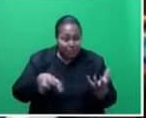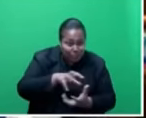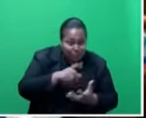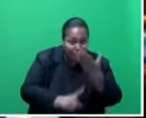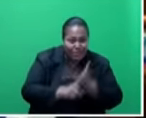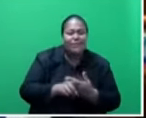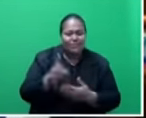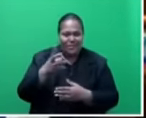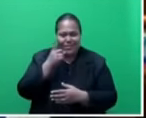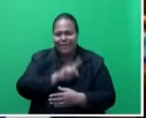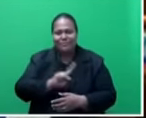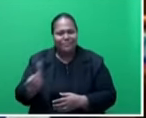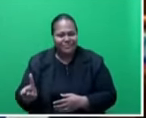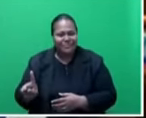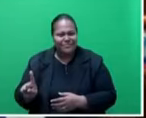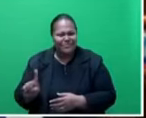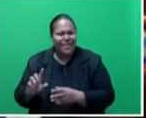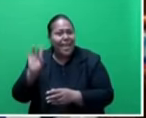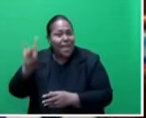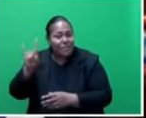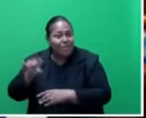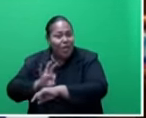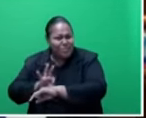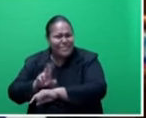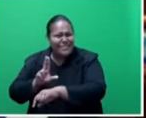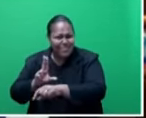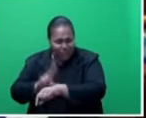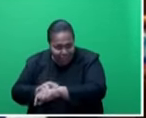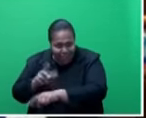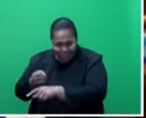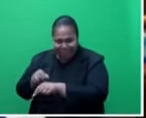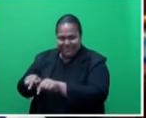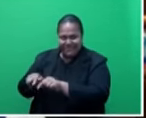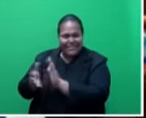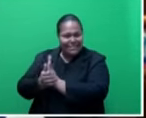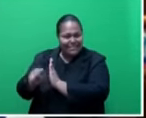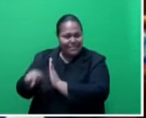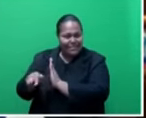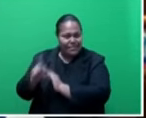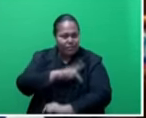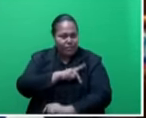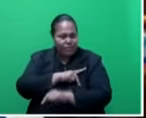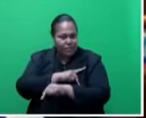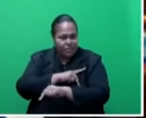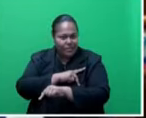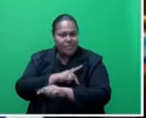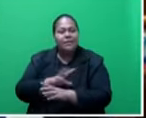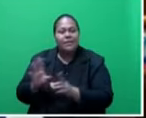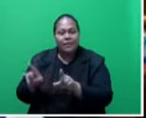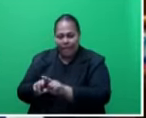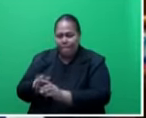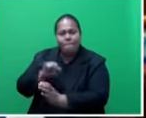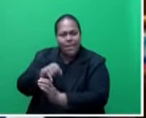in this veterinary clinic, we had deployed vets, animal health production specialists, along with medicine to be